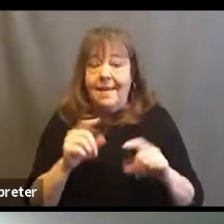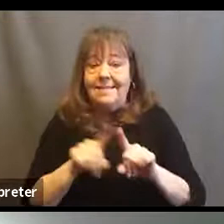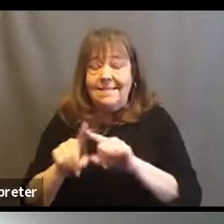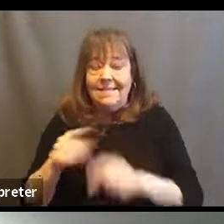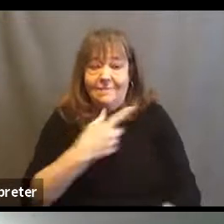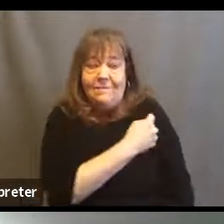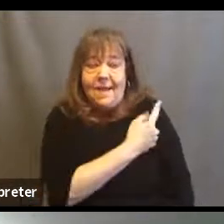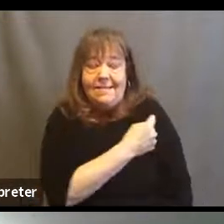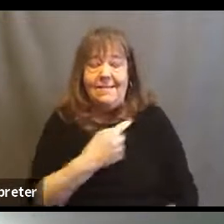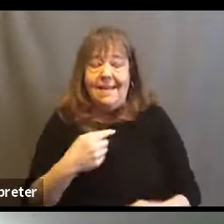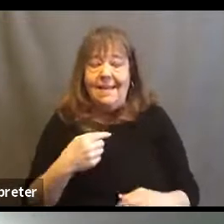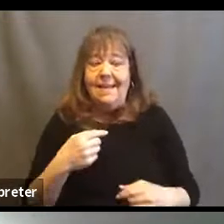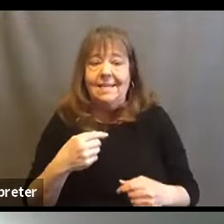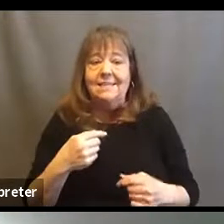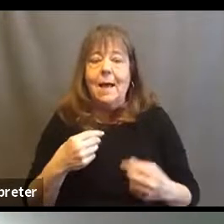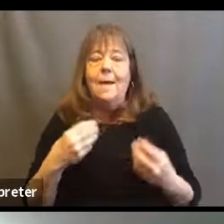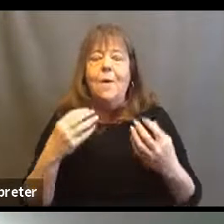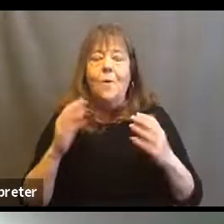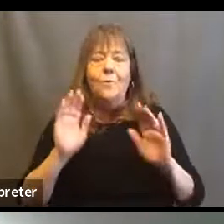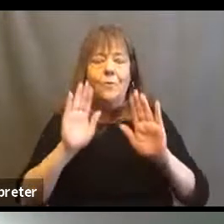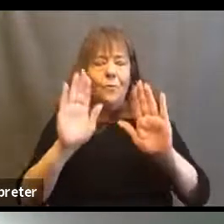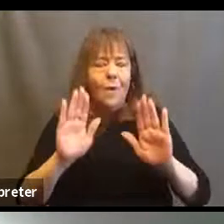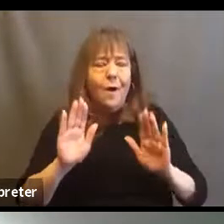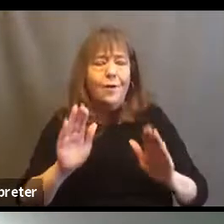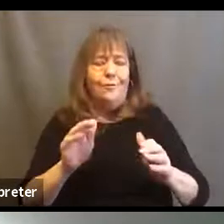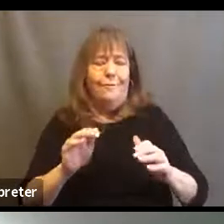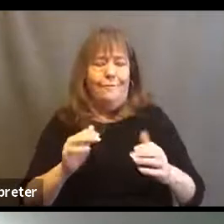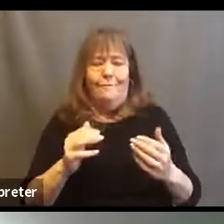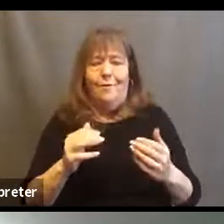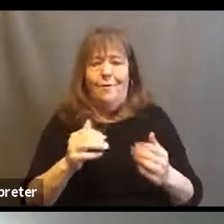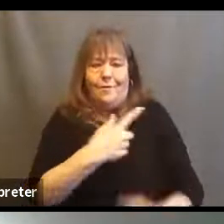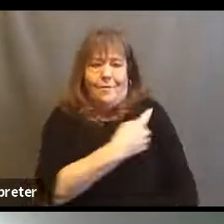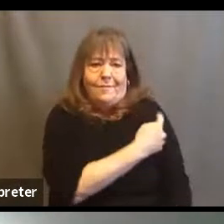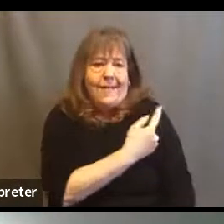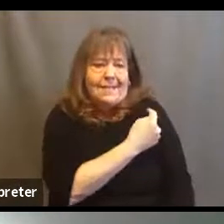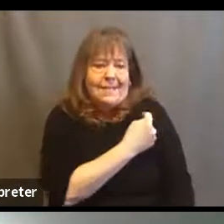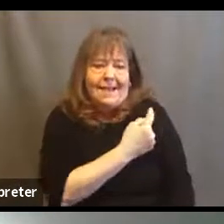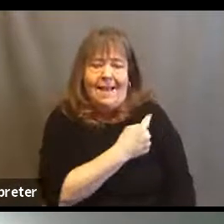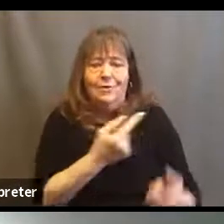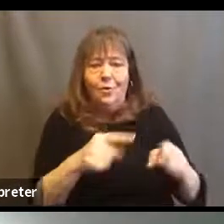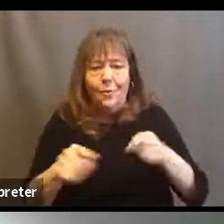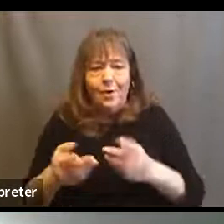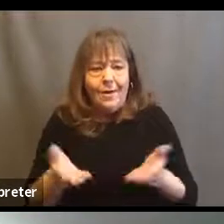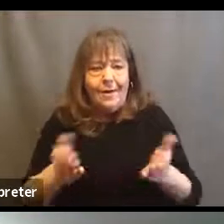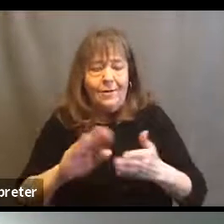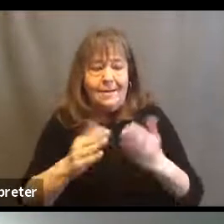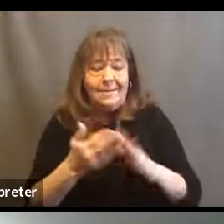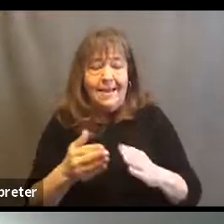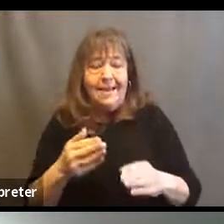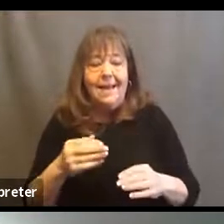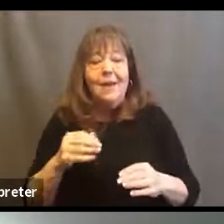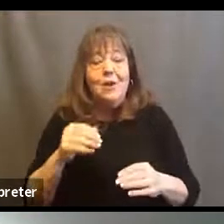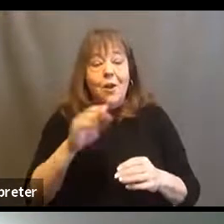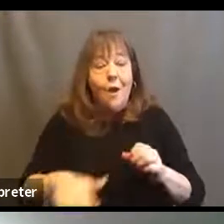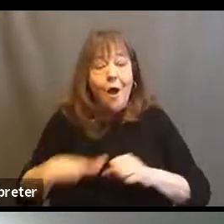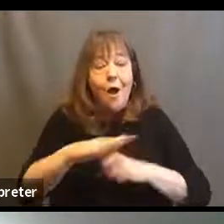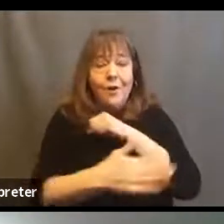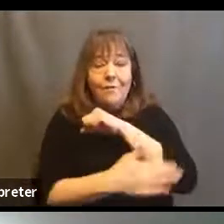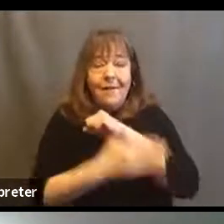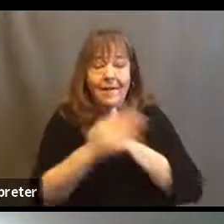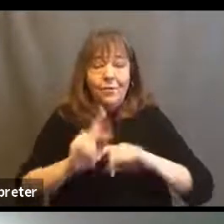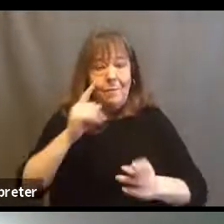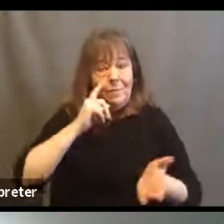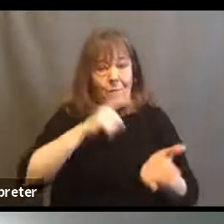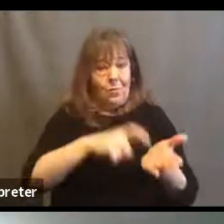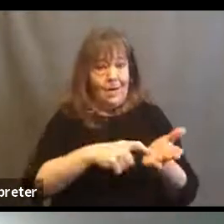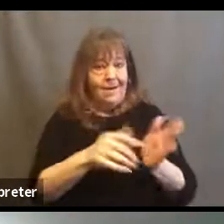vaccination campaign in our city. We're being recognized across the state and also across the country, quite frankly, in terms of how successful that